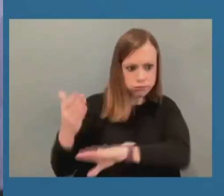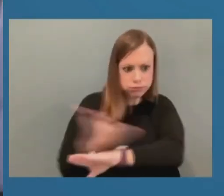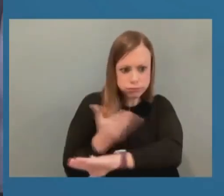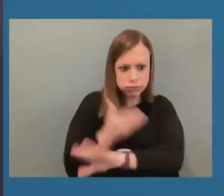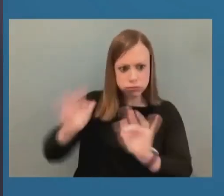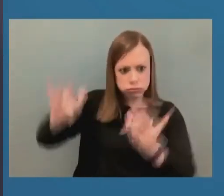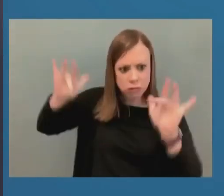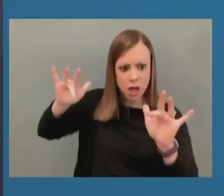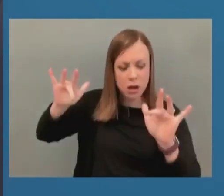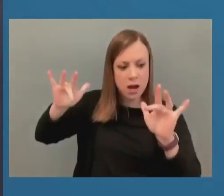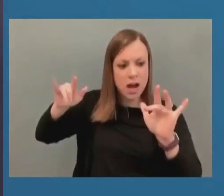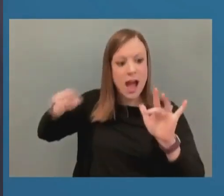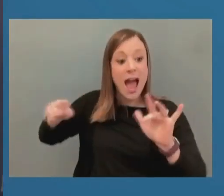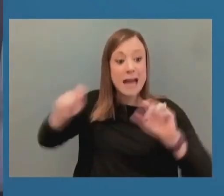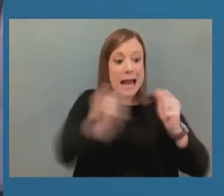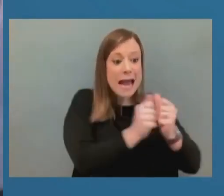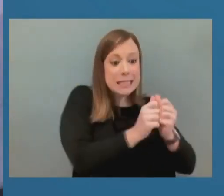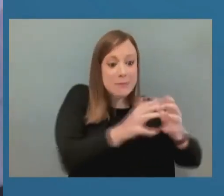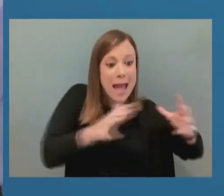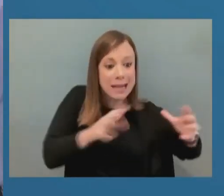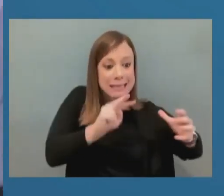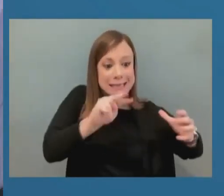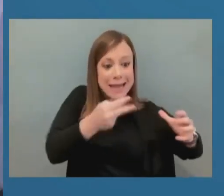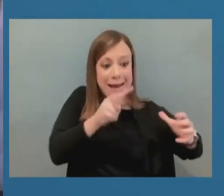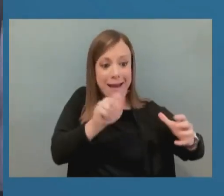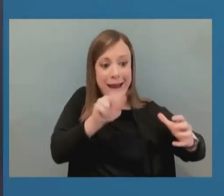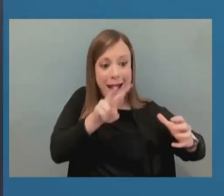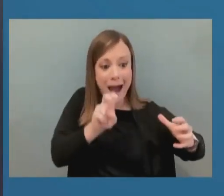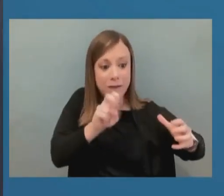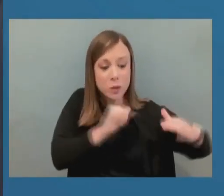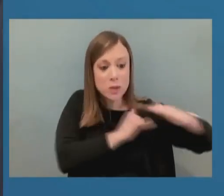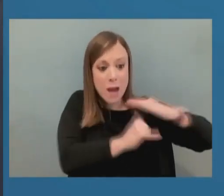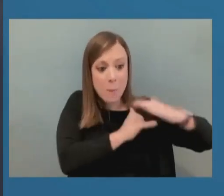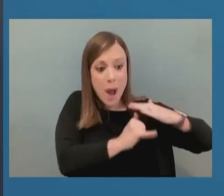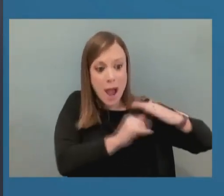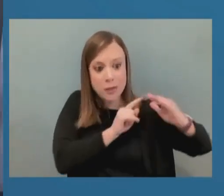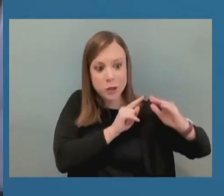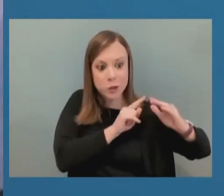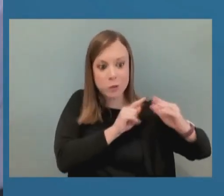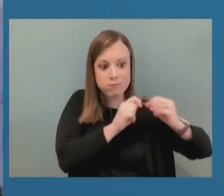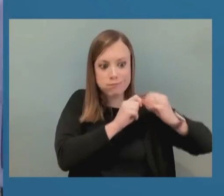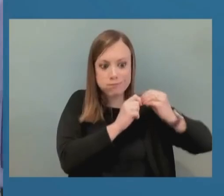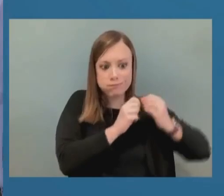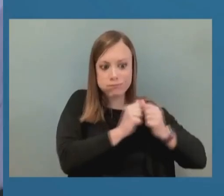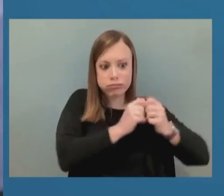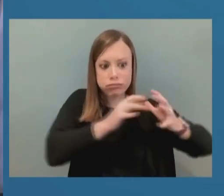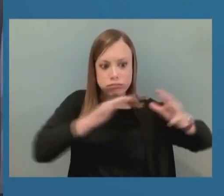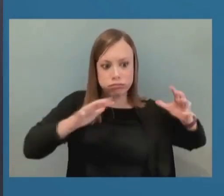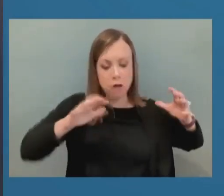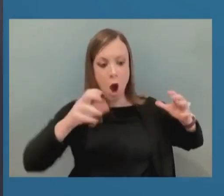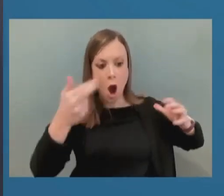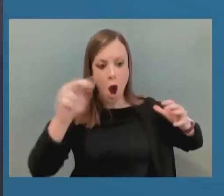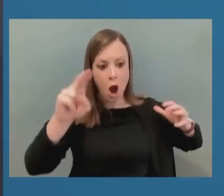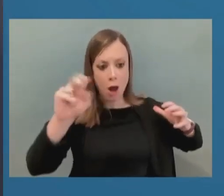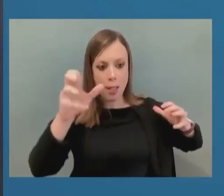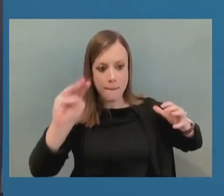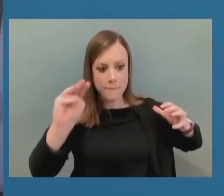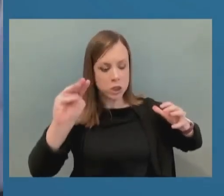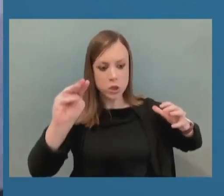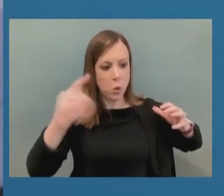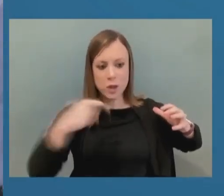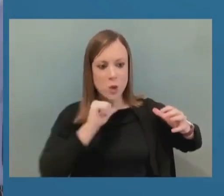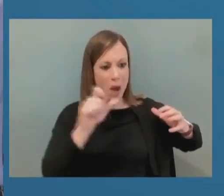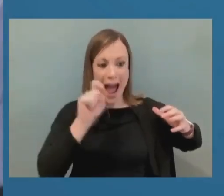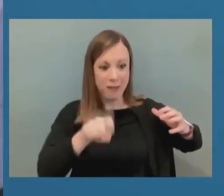Avenue subway up to Harlem so people can get good-paying jobs without spending half the day commuting down to Wall Street. I talked about the